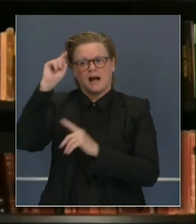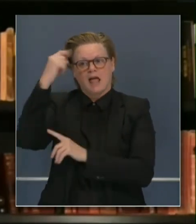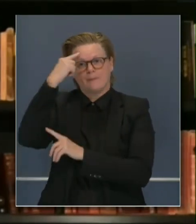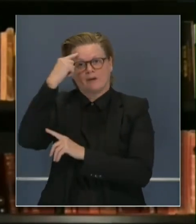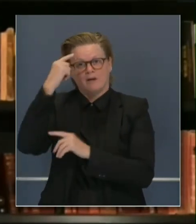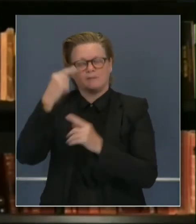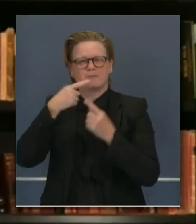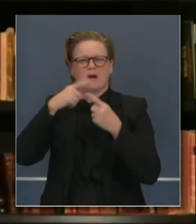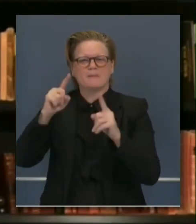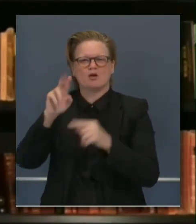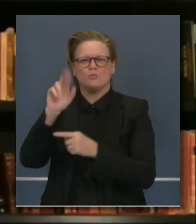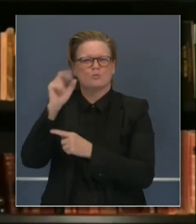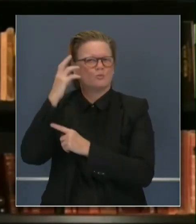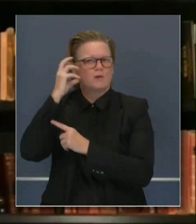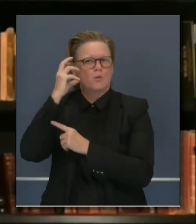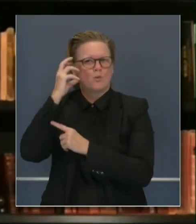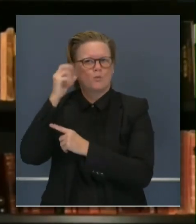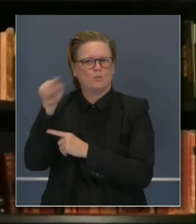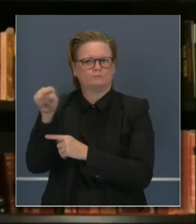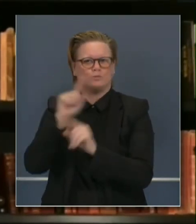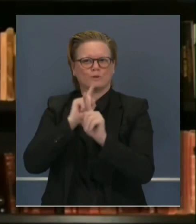Hi, Governor Newsom, can you hear me? Perfectly.